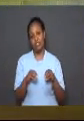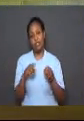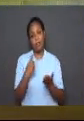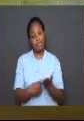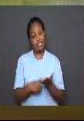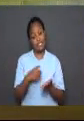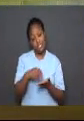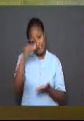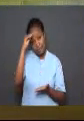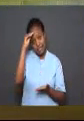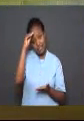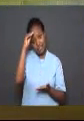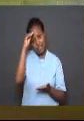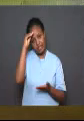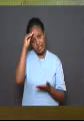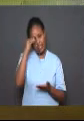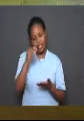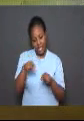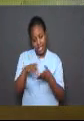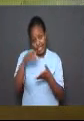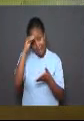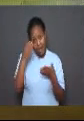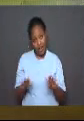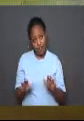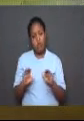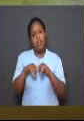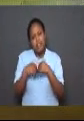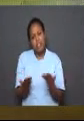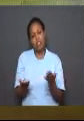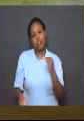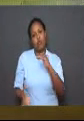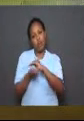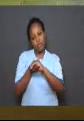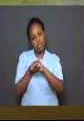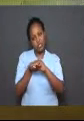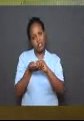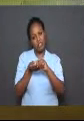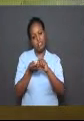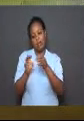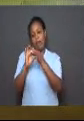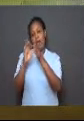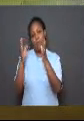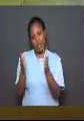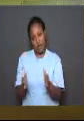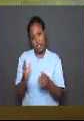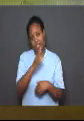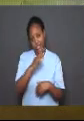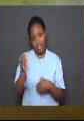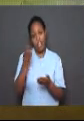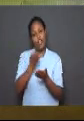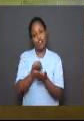Students, in this lesson, we have learned about how corruption causes